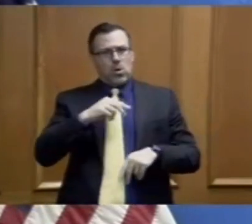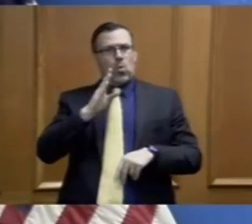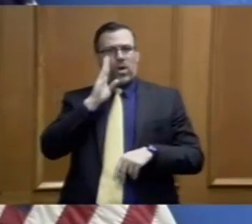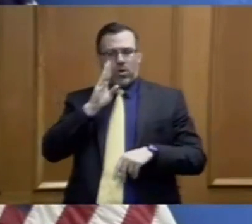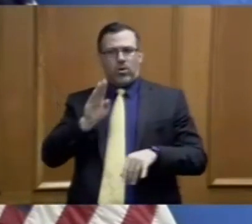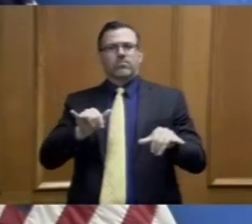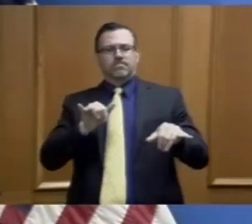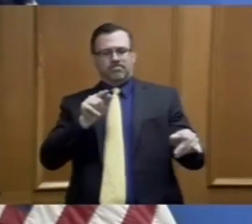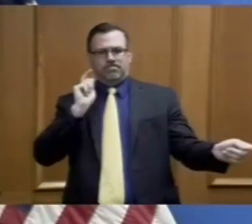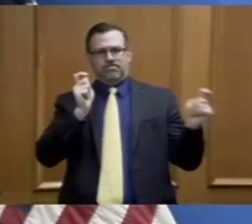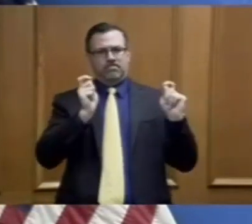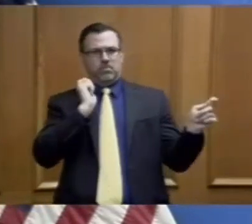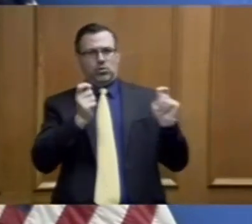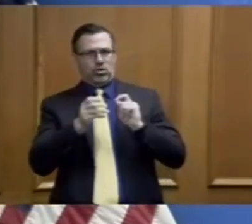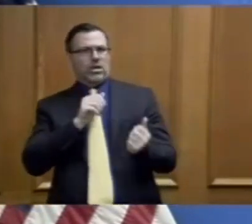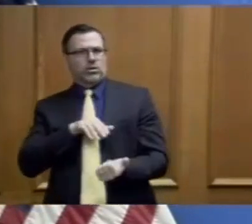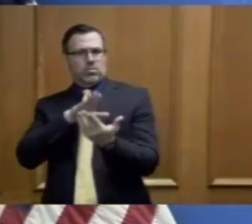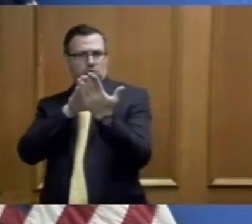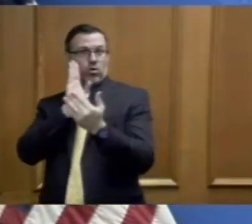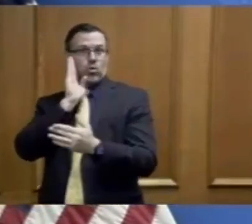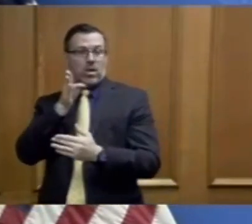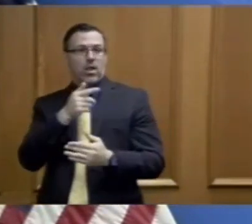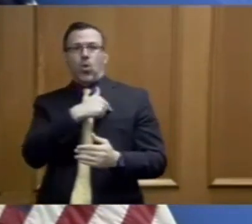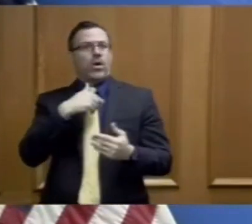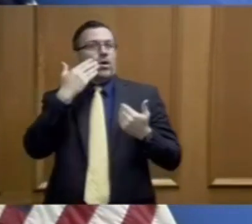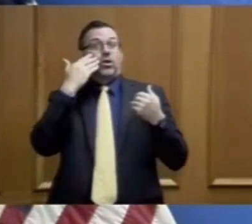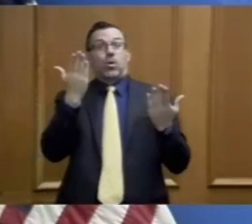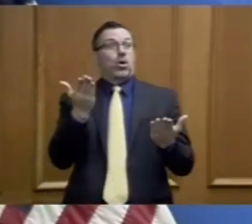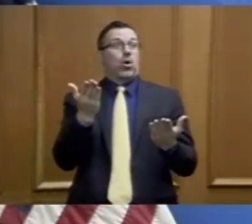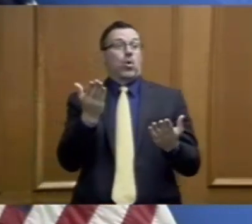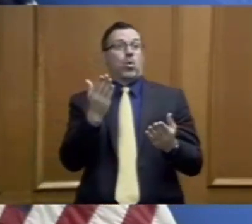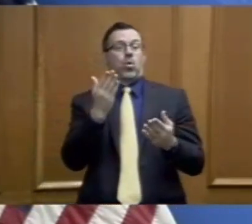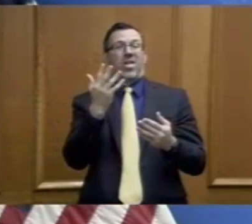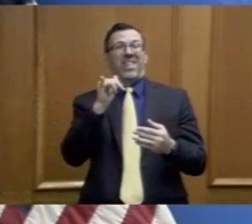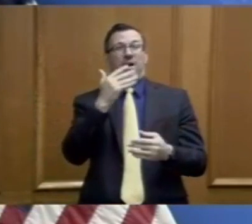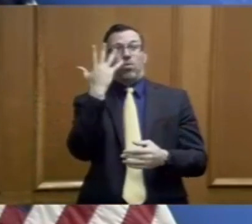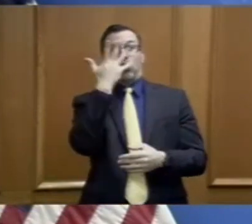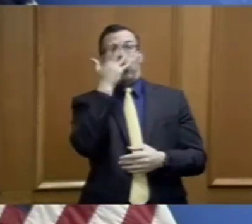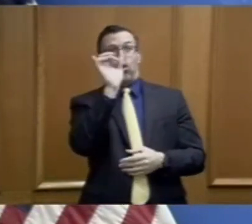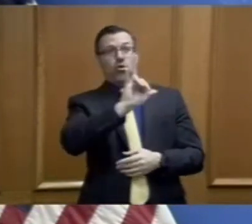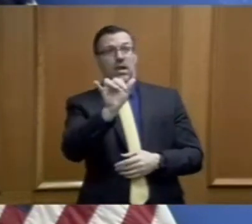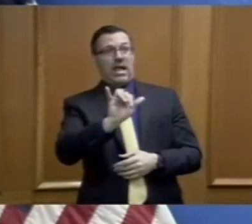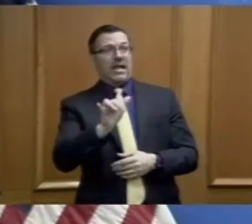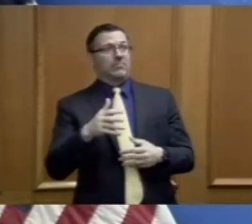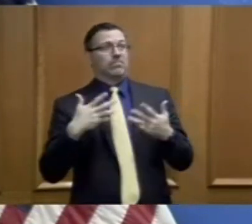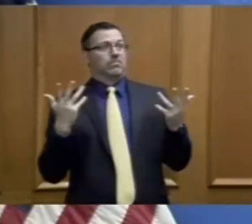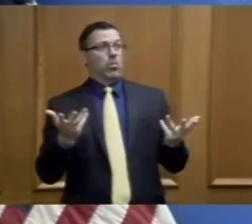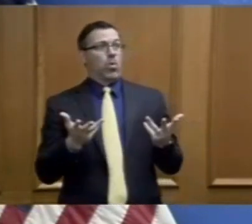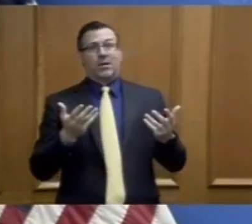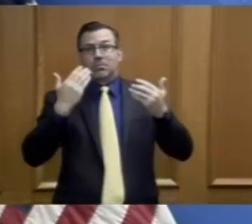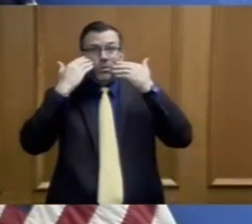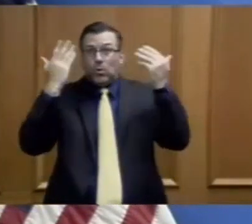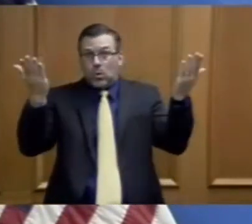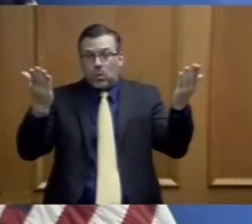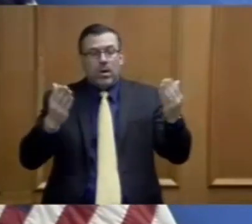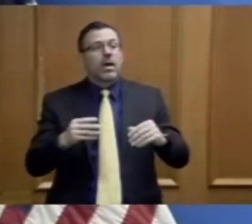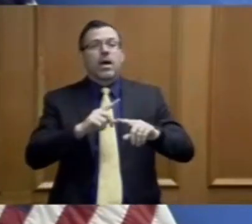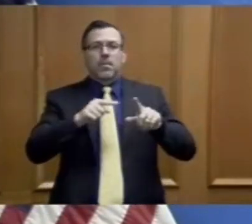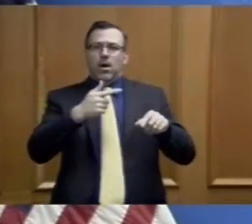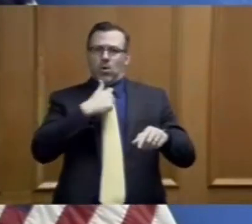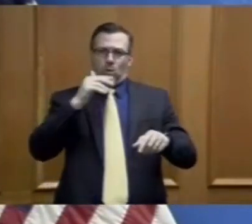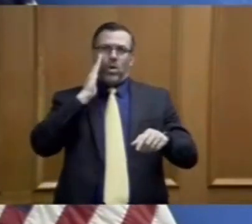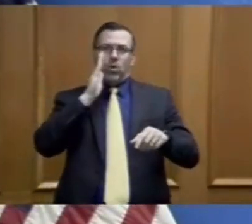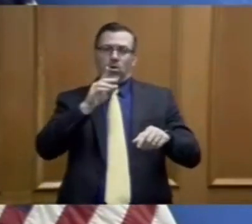happen. It's very difficult to predict what those will be, where they will be, what that will look like, but we're very committed to the health